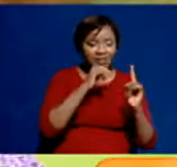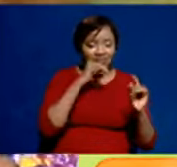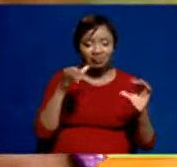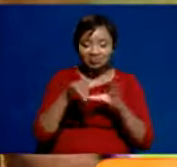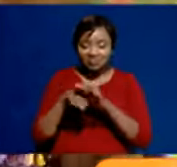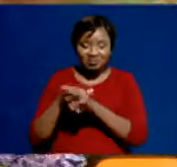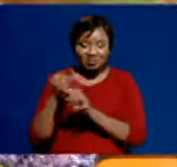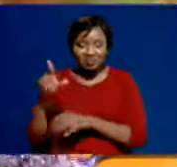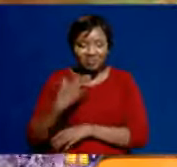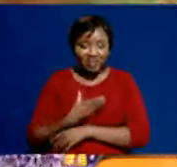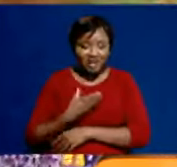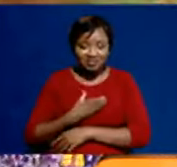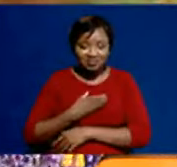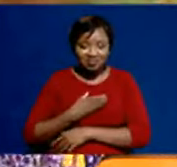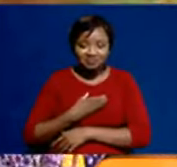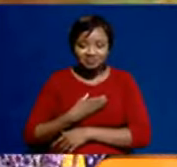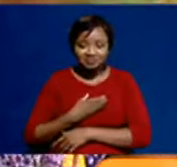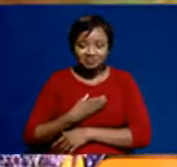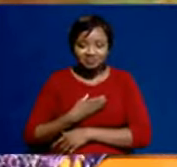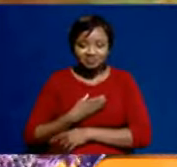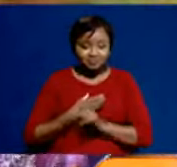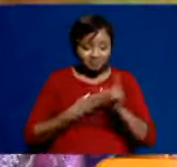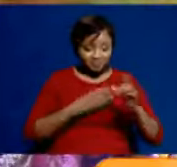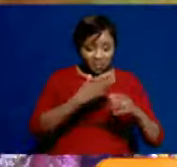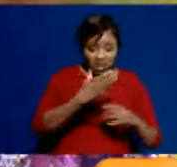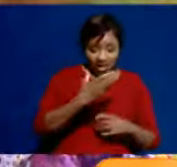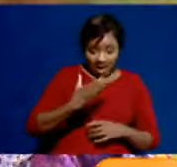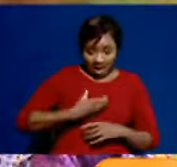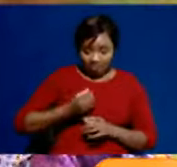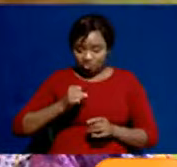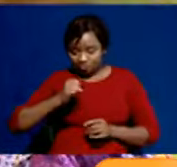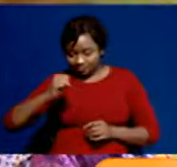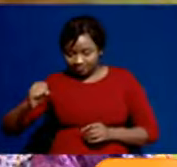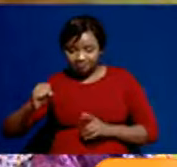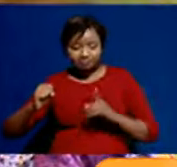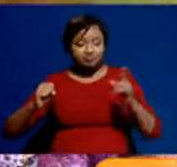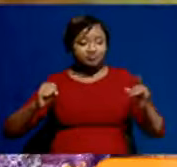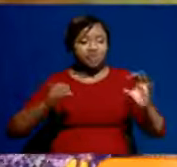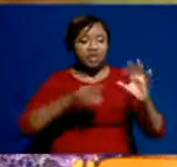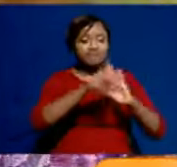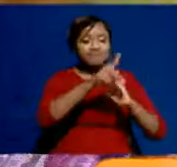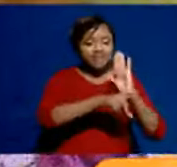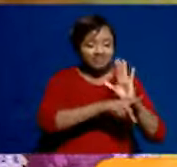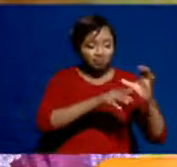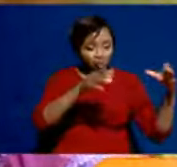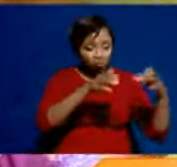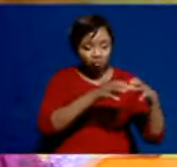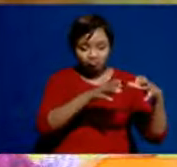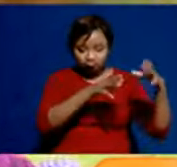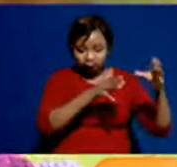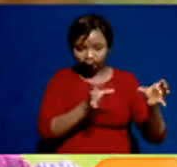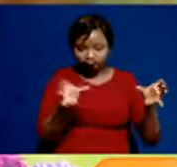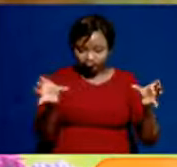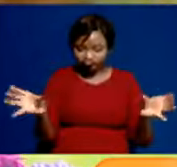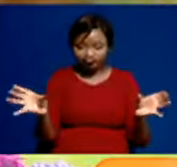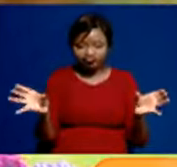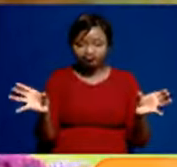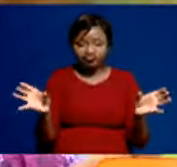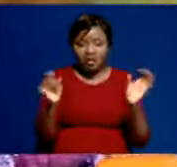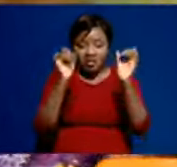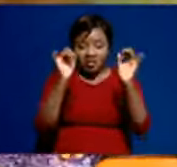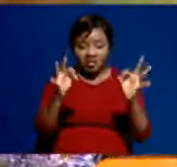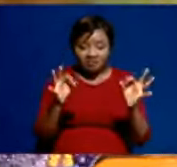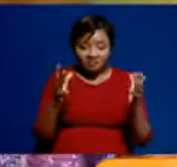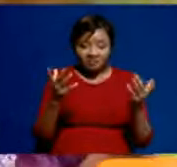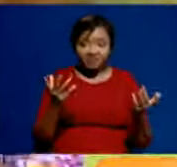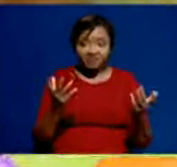So this is another arm. The council is one arm of Azimio. If it is close to